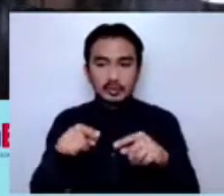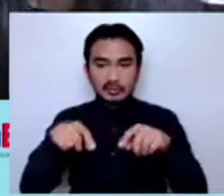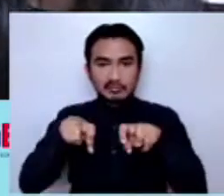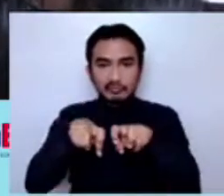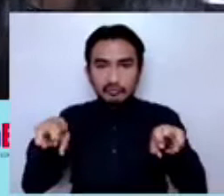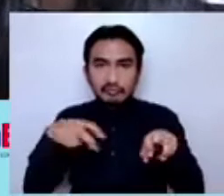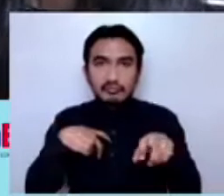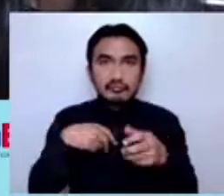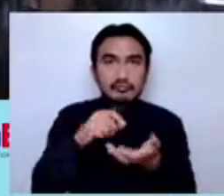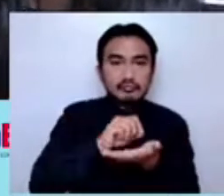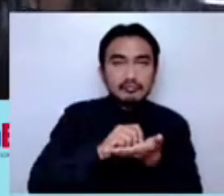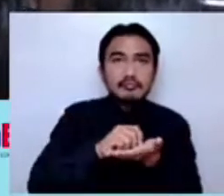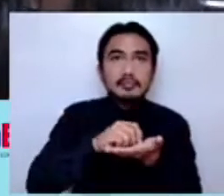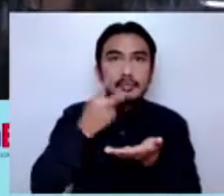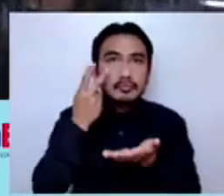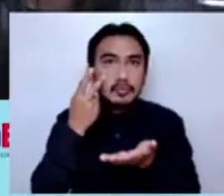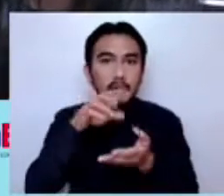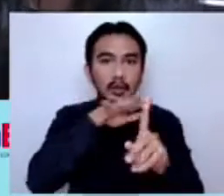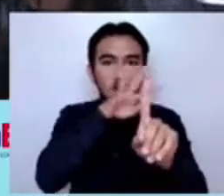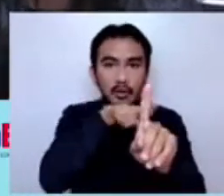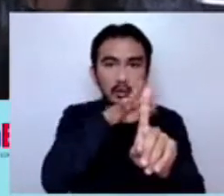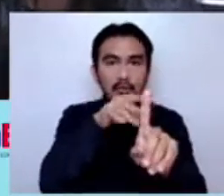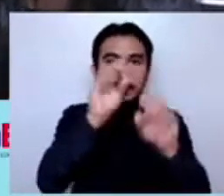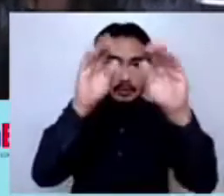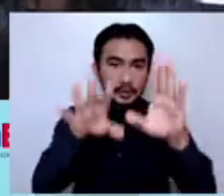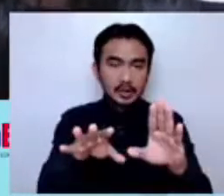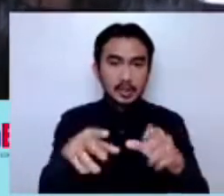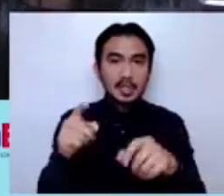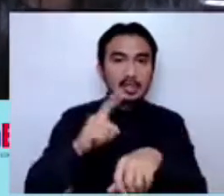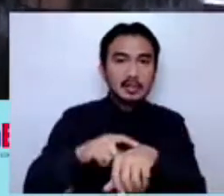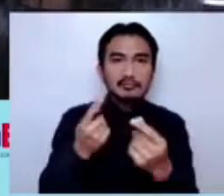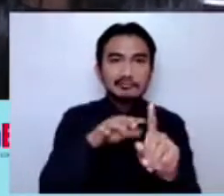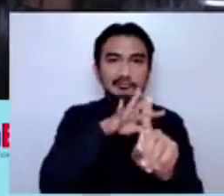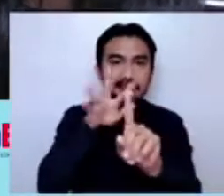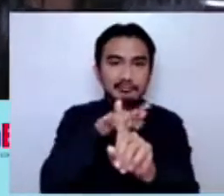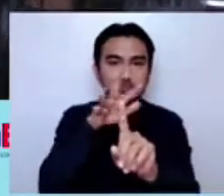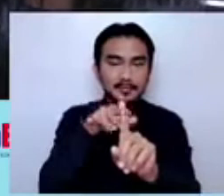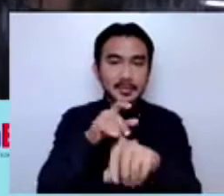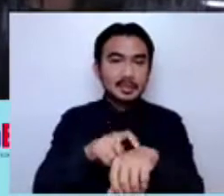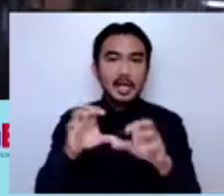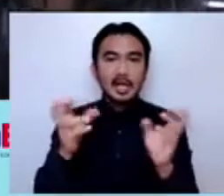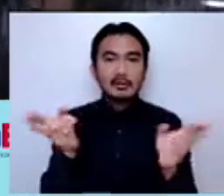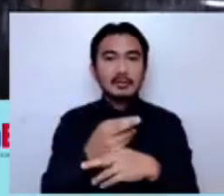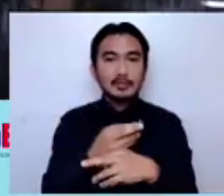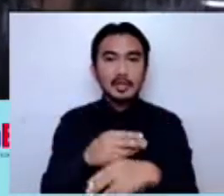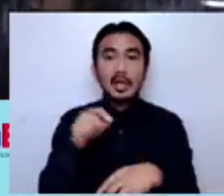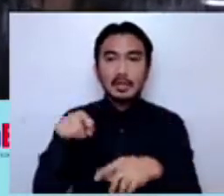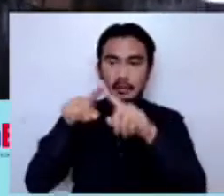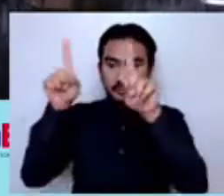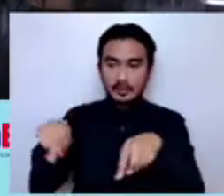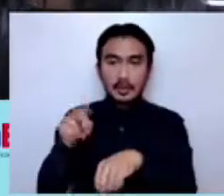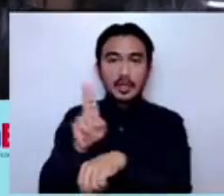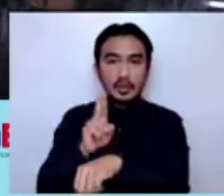note of their specific observations and comments during the classroom observation. This is the only form that your observer or